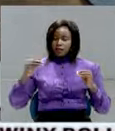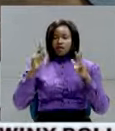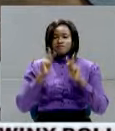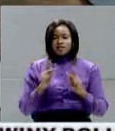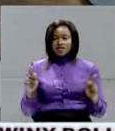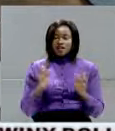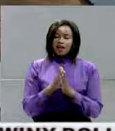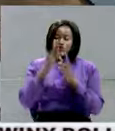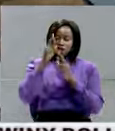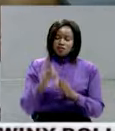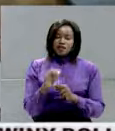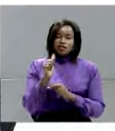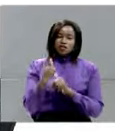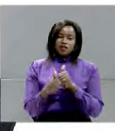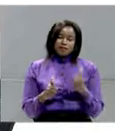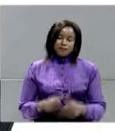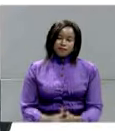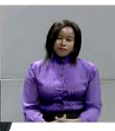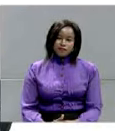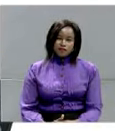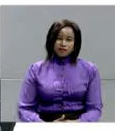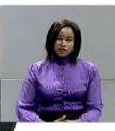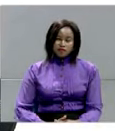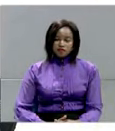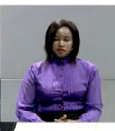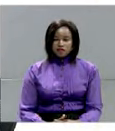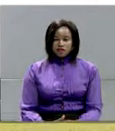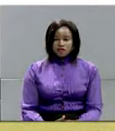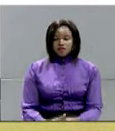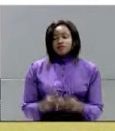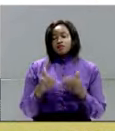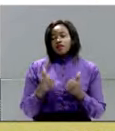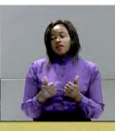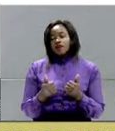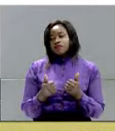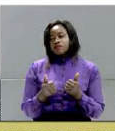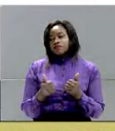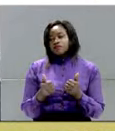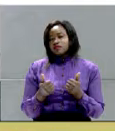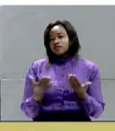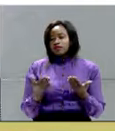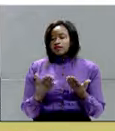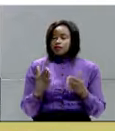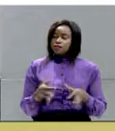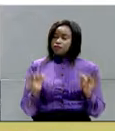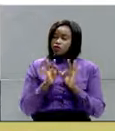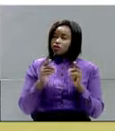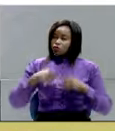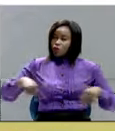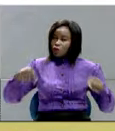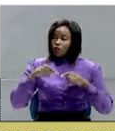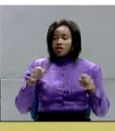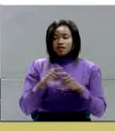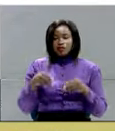and respect of each other. We rededicate ourselves to the pursuit of our sworn undertaking to